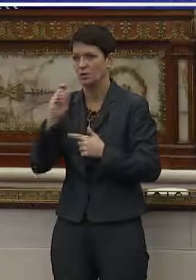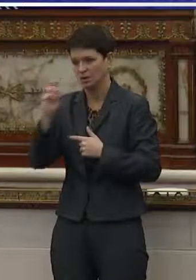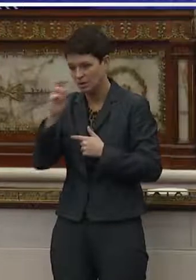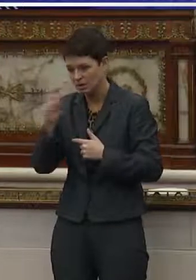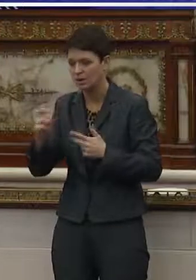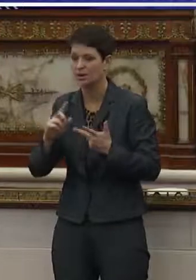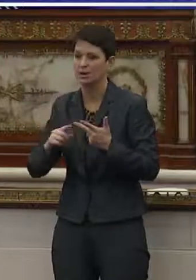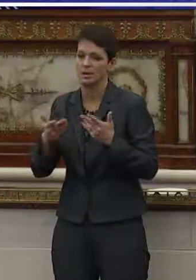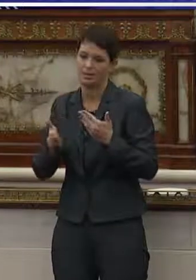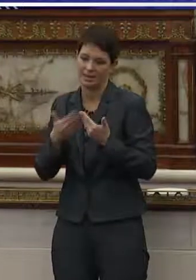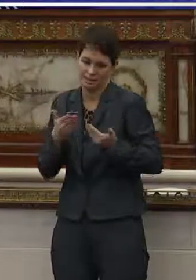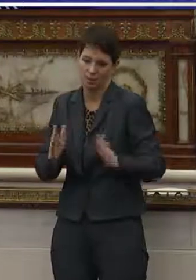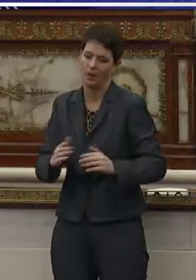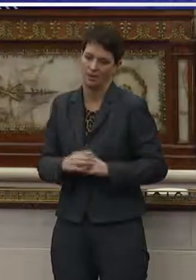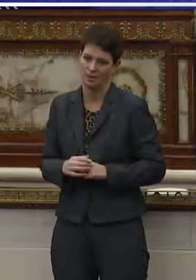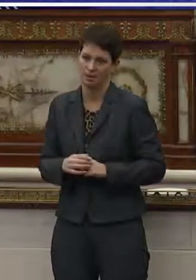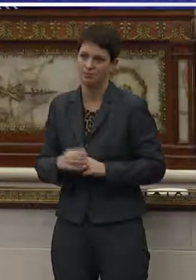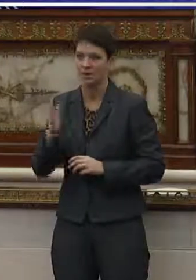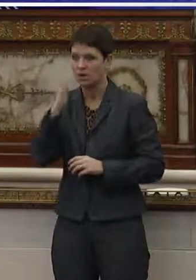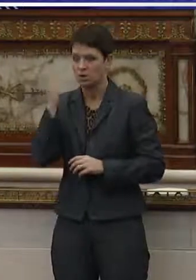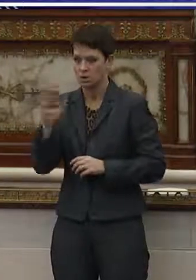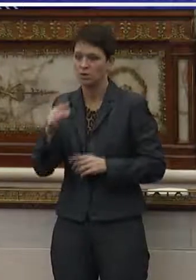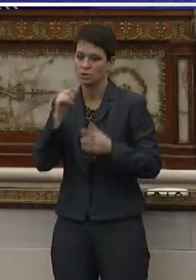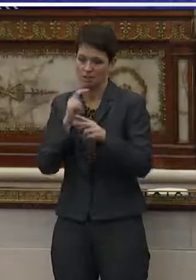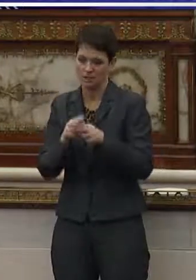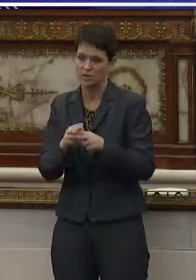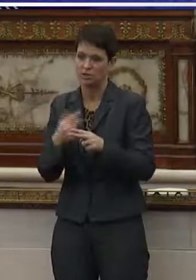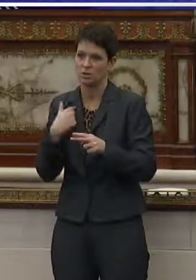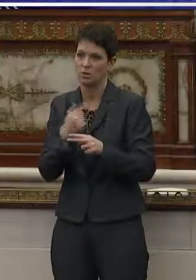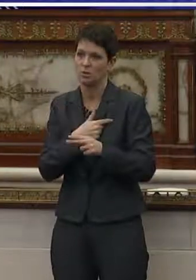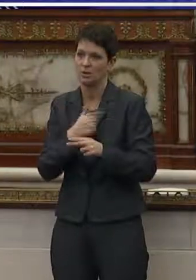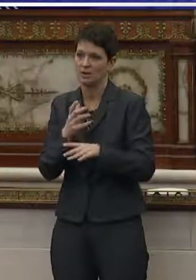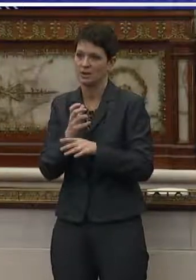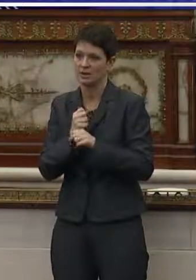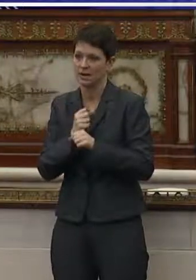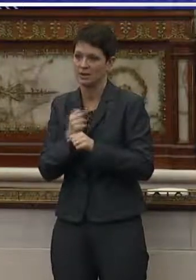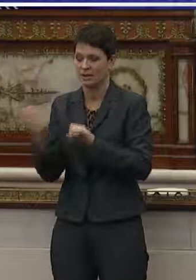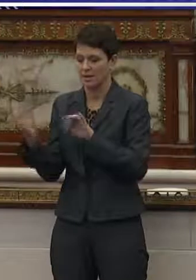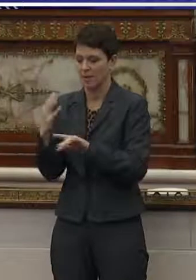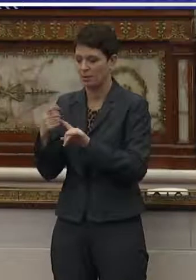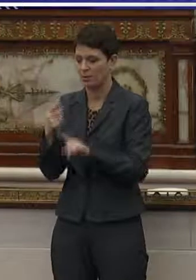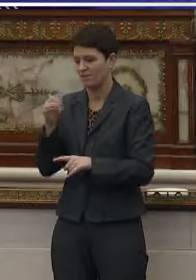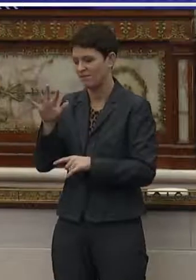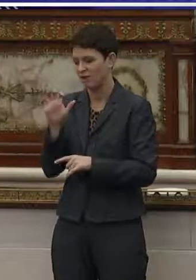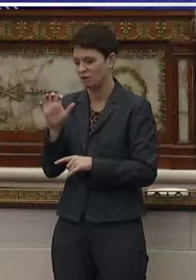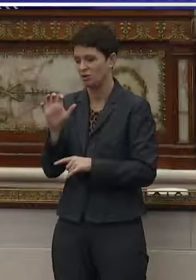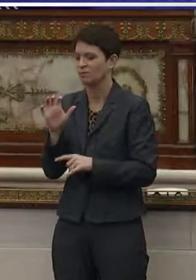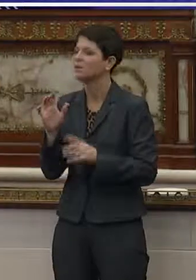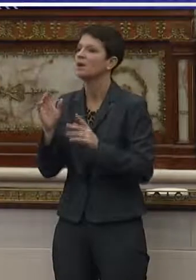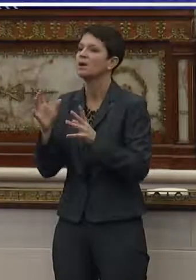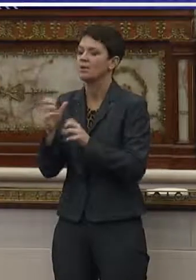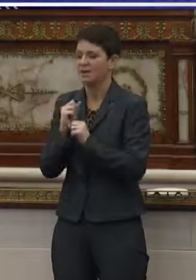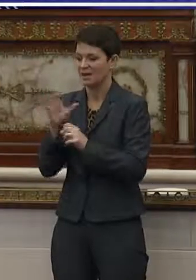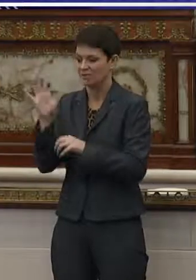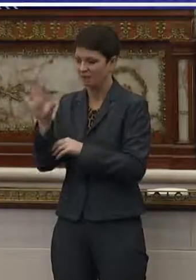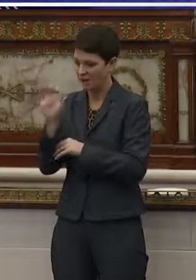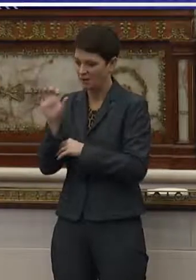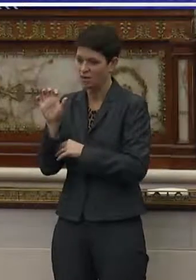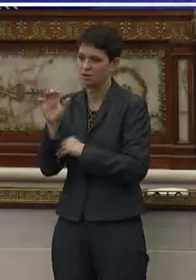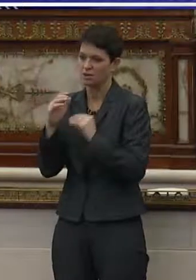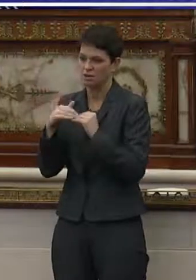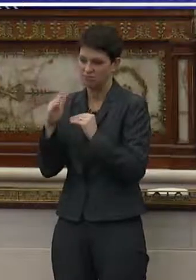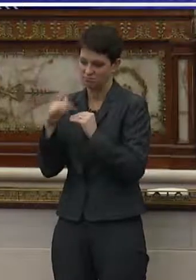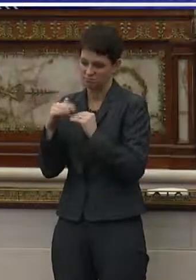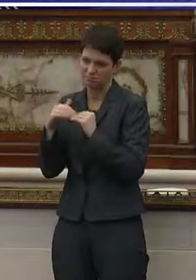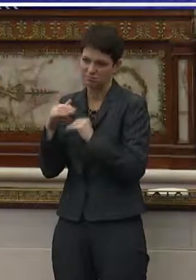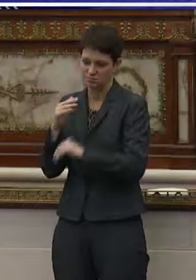in a convenient way. I know you mentioned that we've only been able to get the output of 500 or so and sometimes more dosages at the